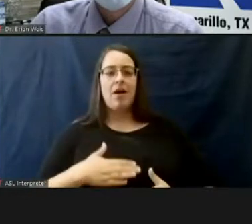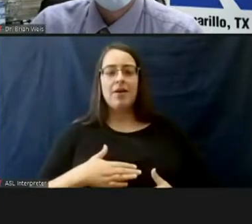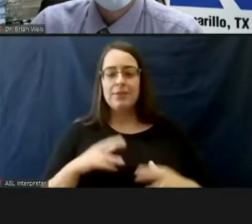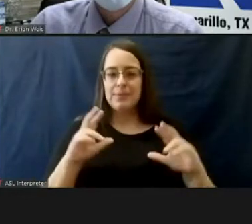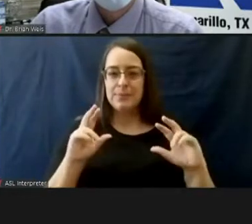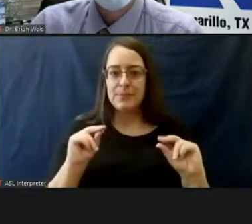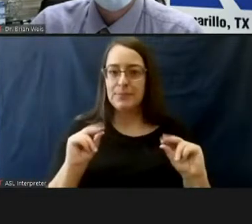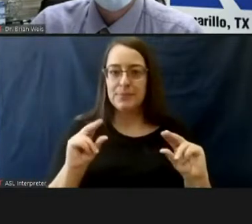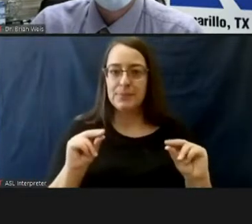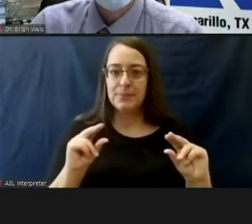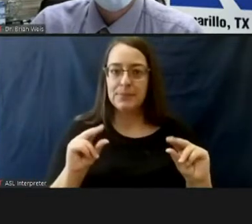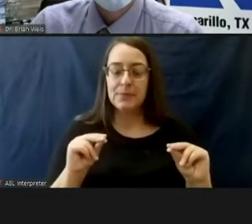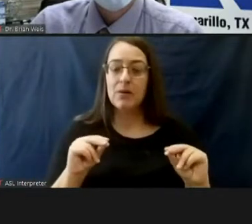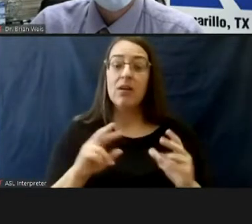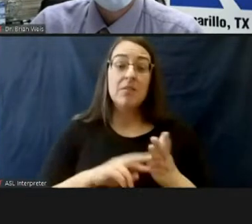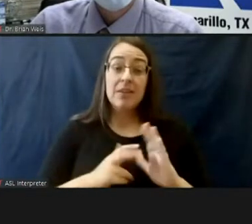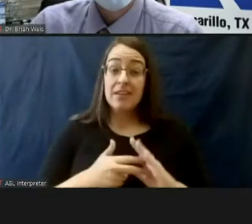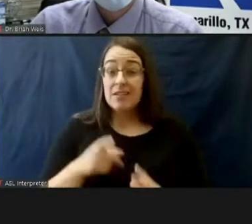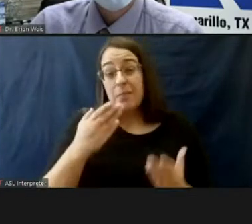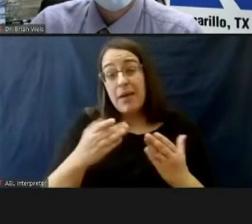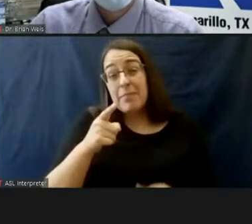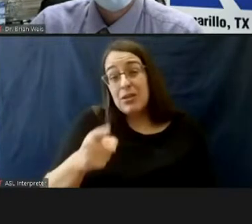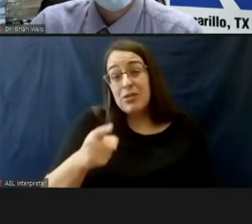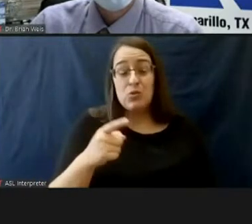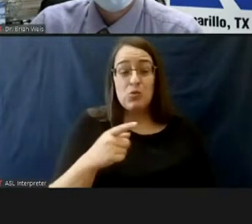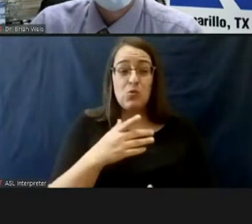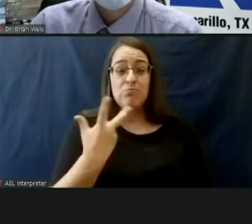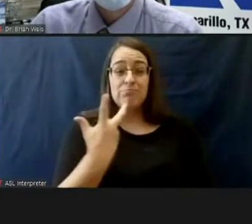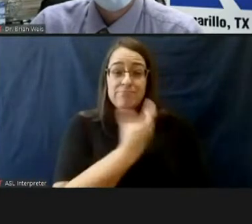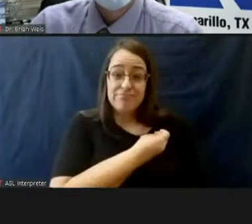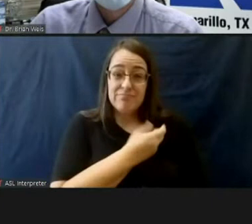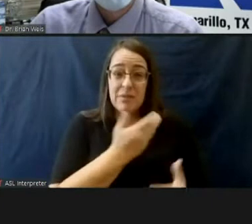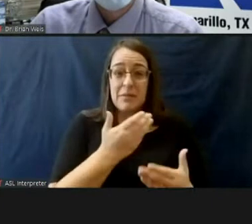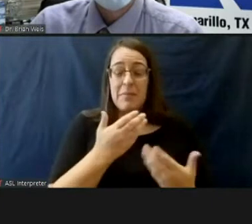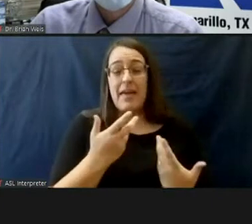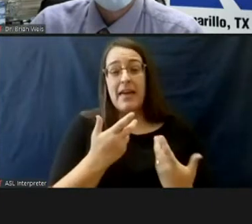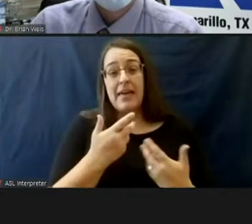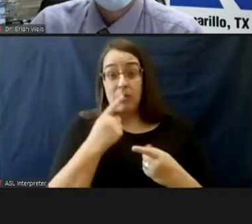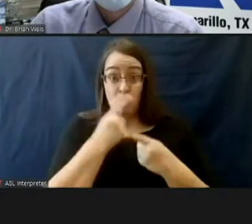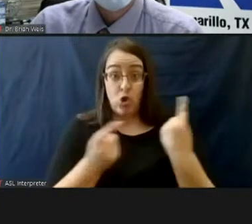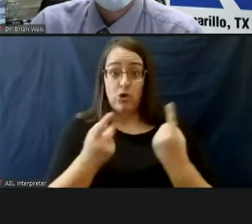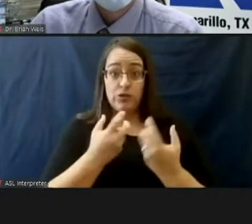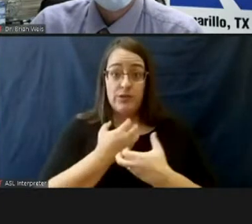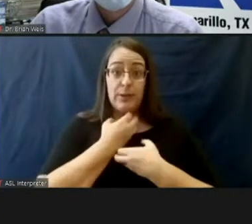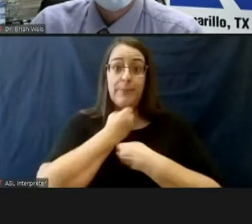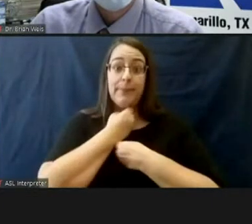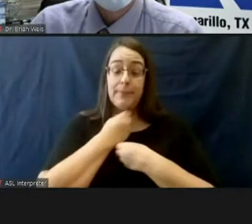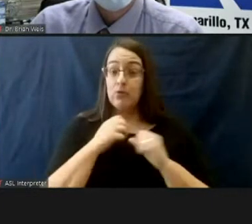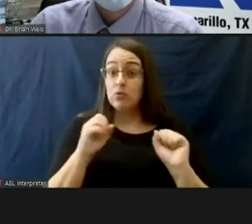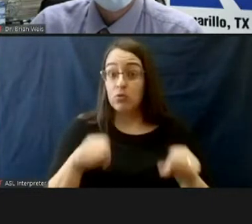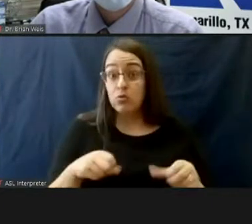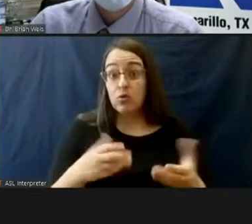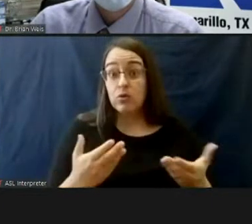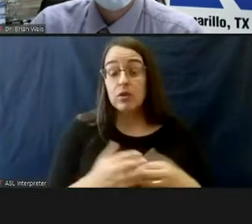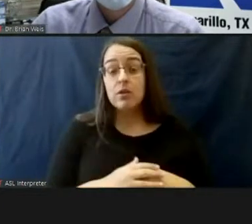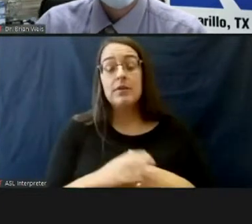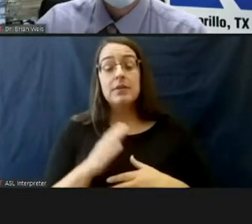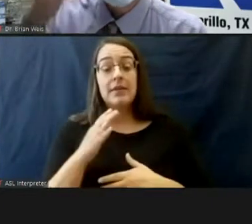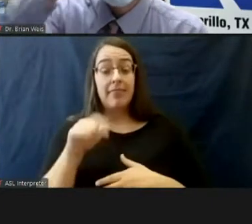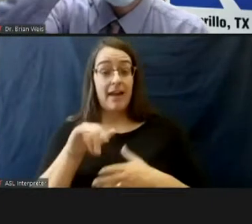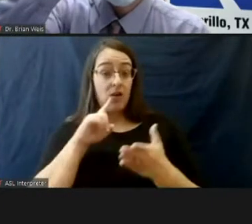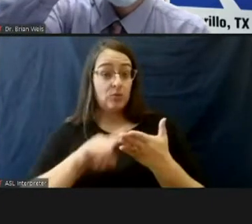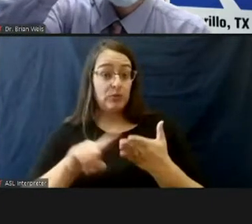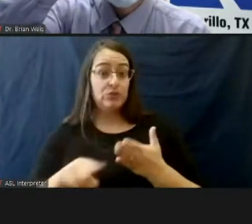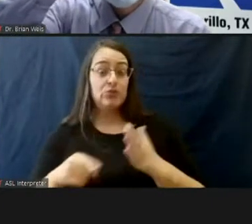mean that you can't have an adverse reaction to the vaccine like anaphylaxis, an allergic reaction. And in fact, the study pointed out that